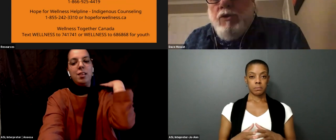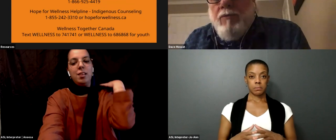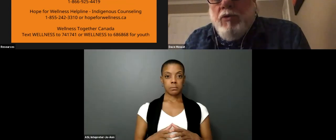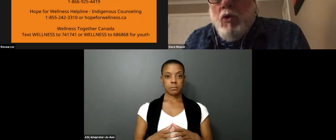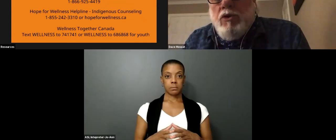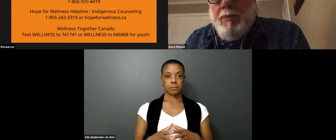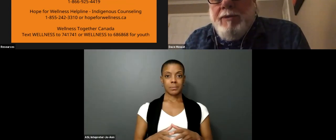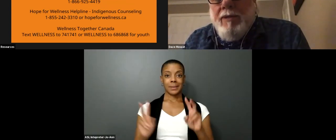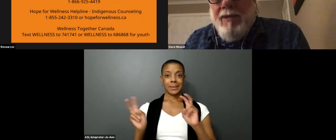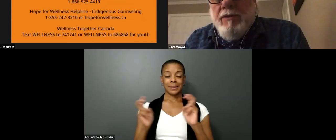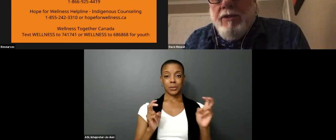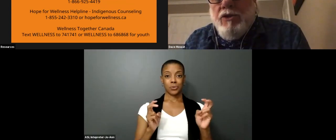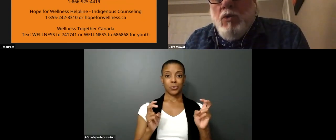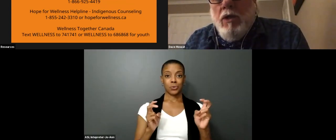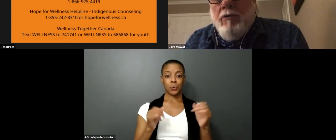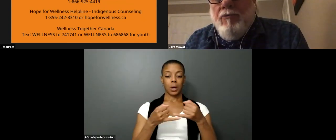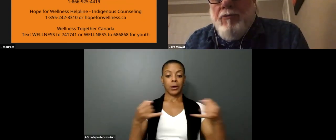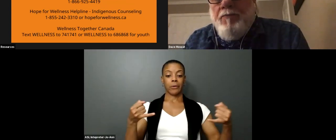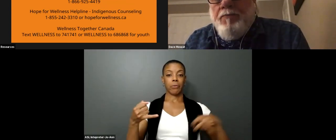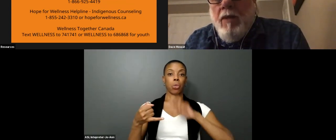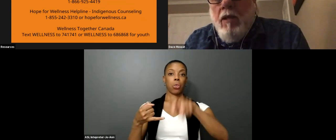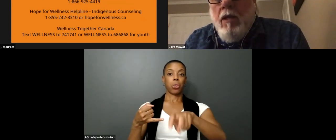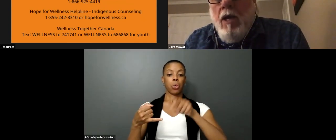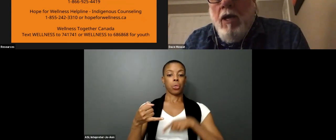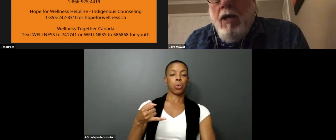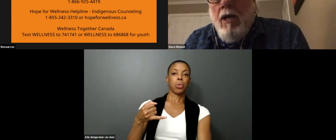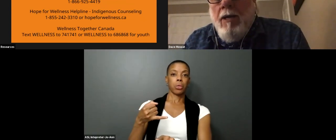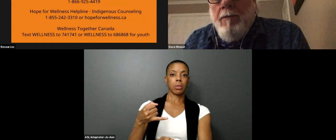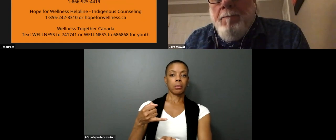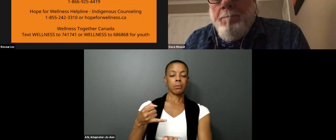And so this issue of encroachment and this issue of